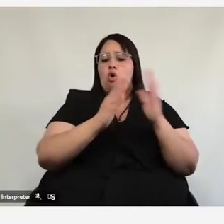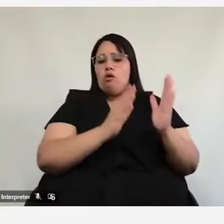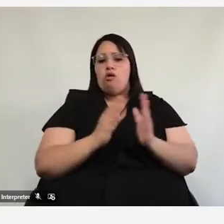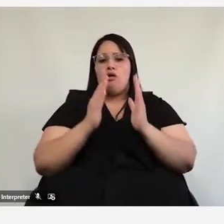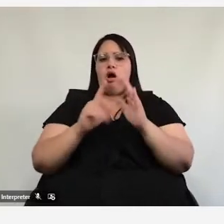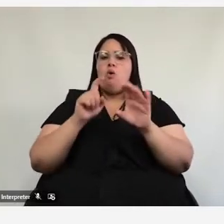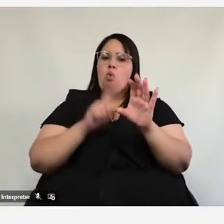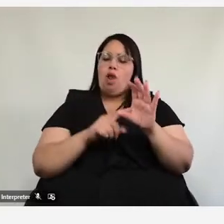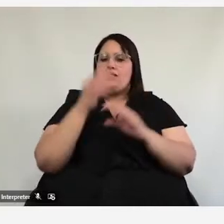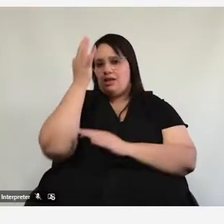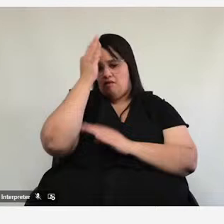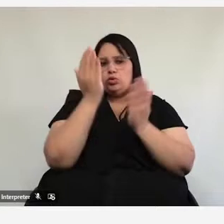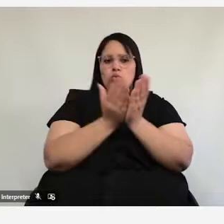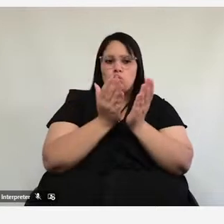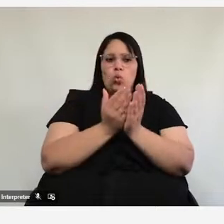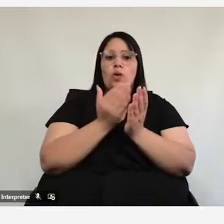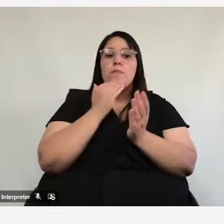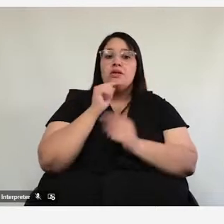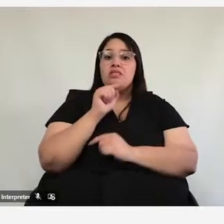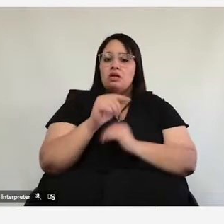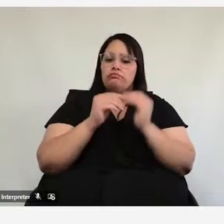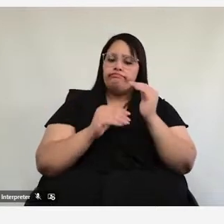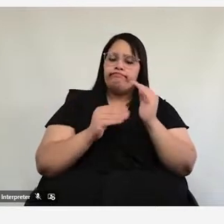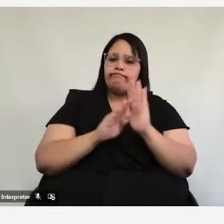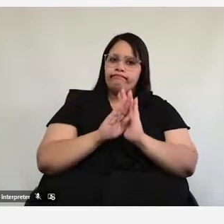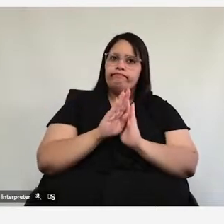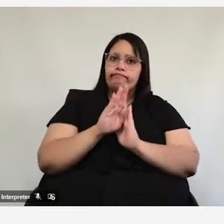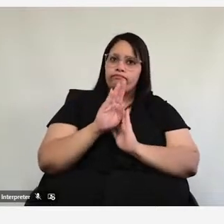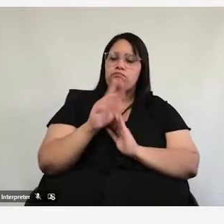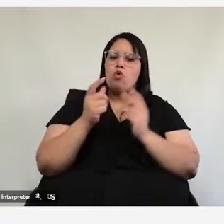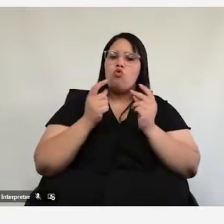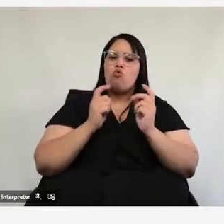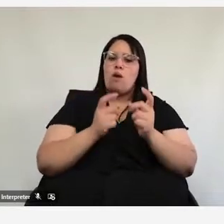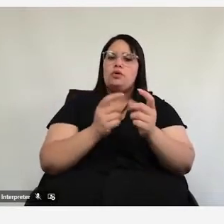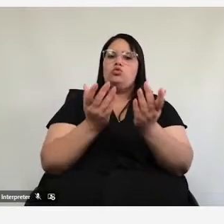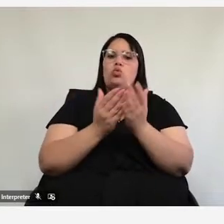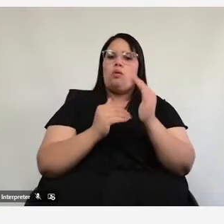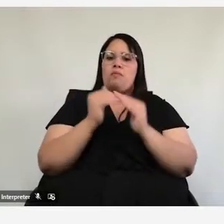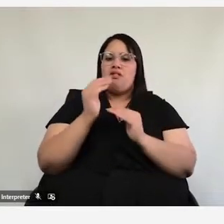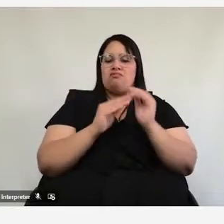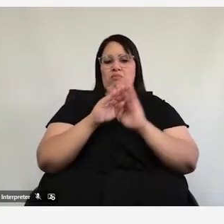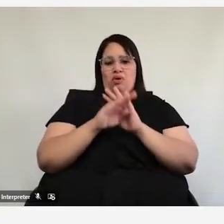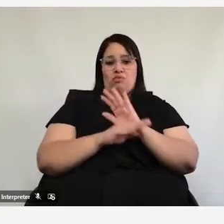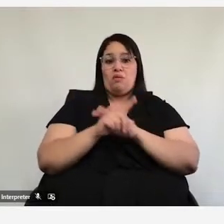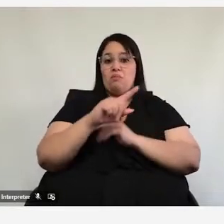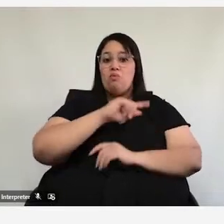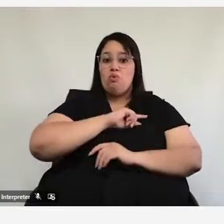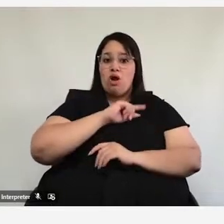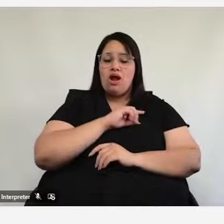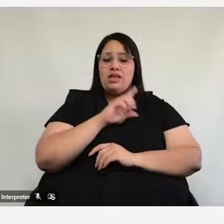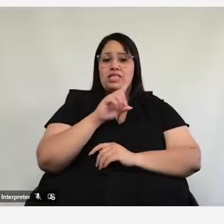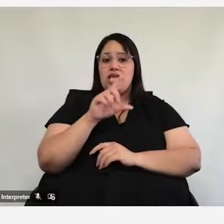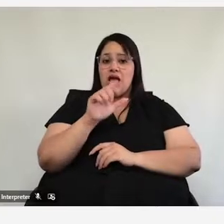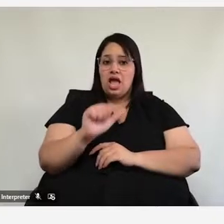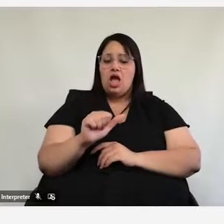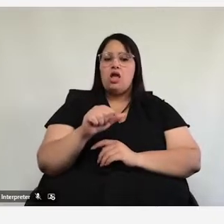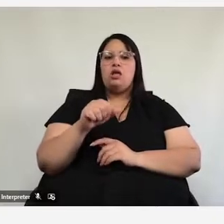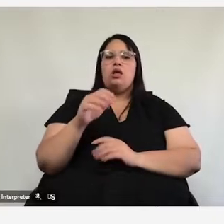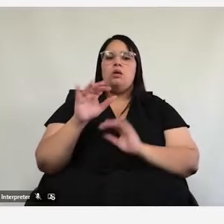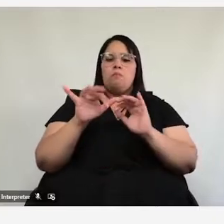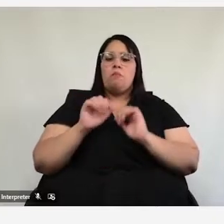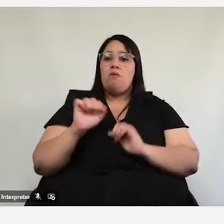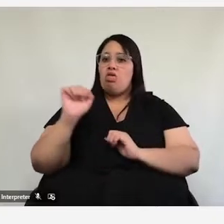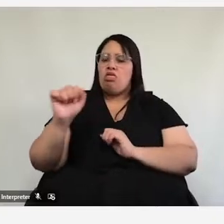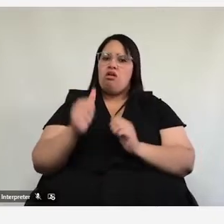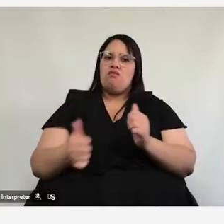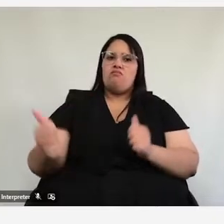quality government schools, which is being increased by the Rapid School Build program. This is because the DA puts people first,